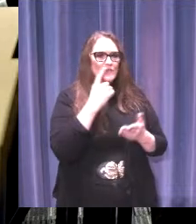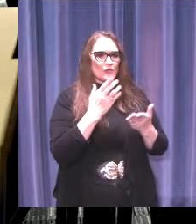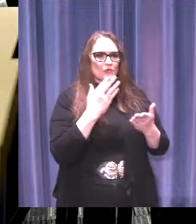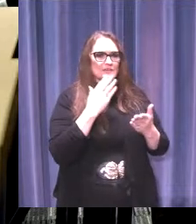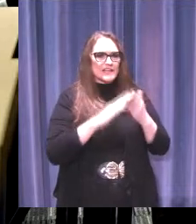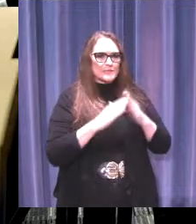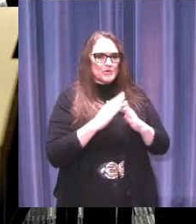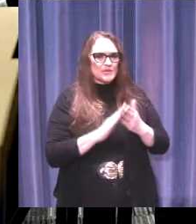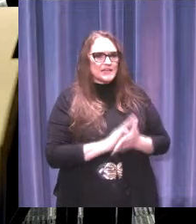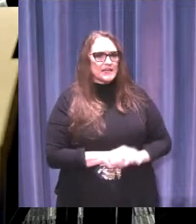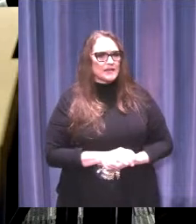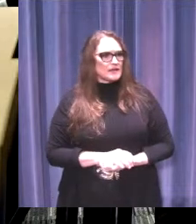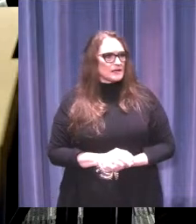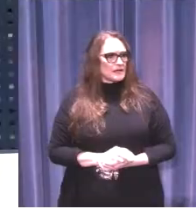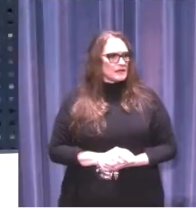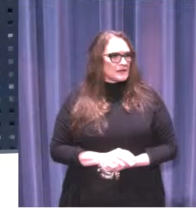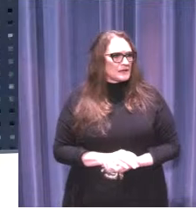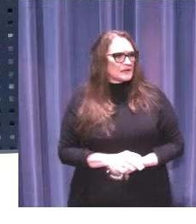community?